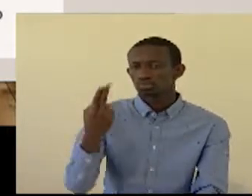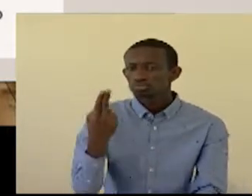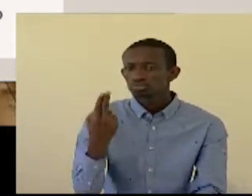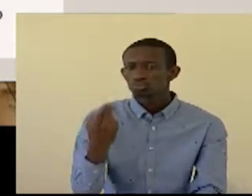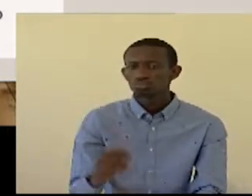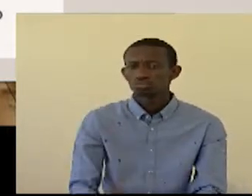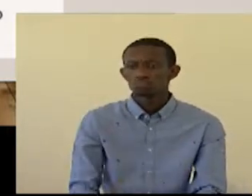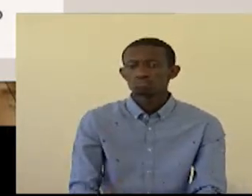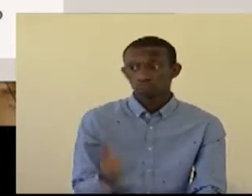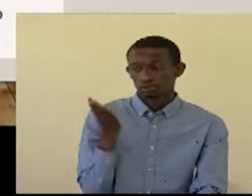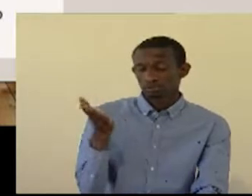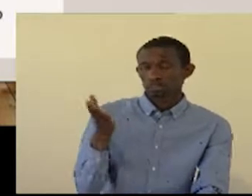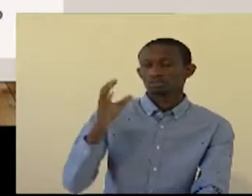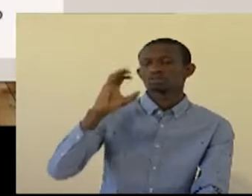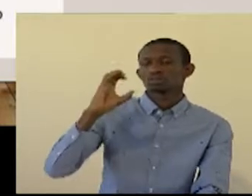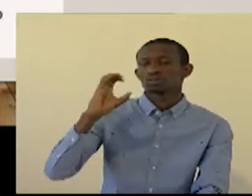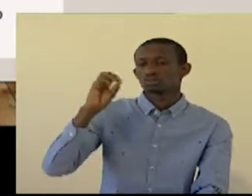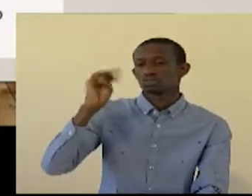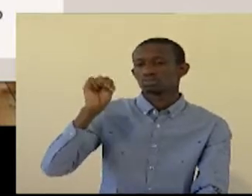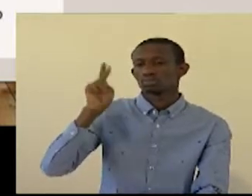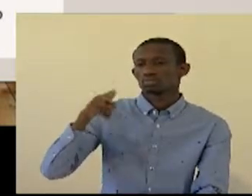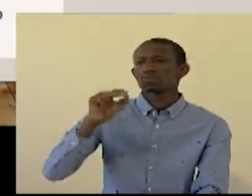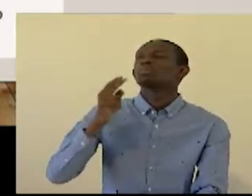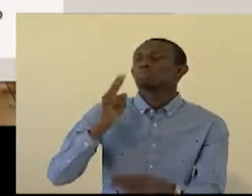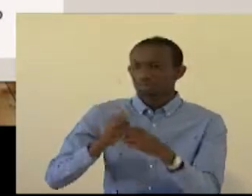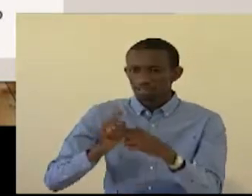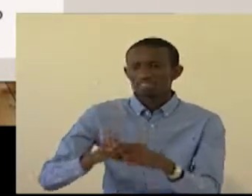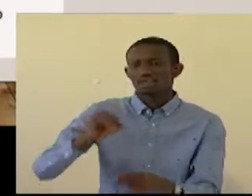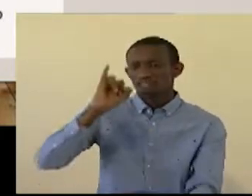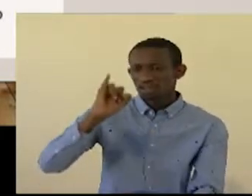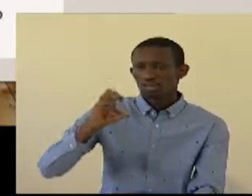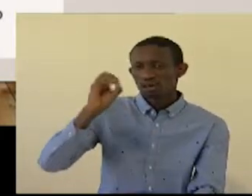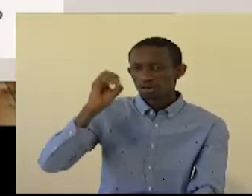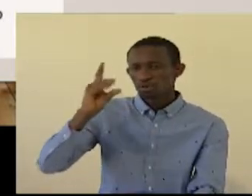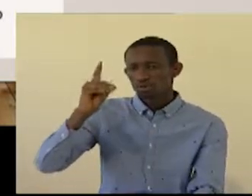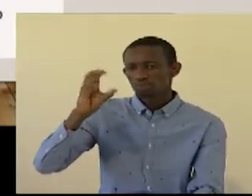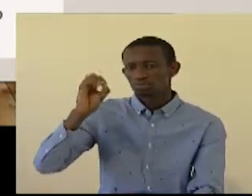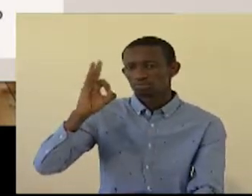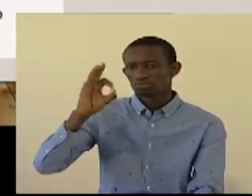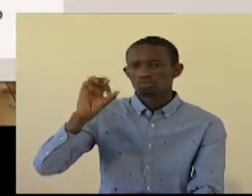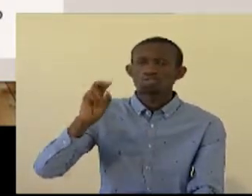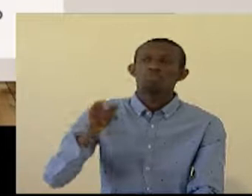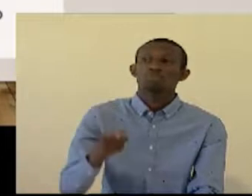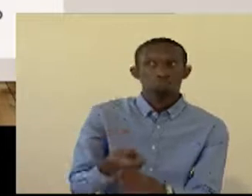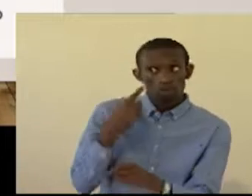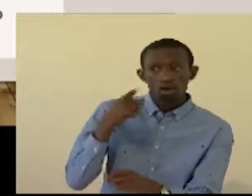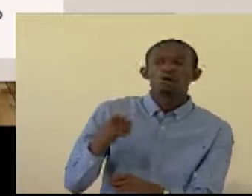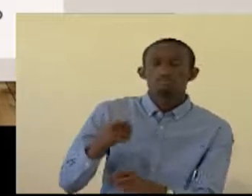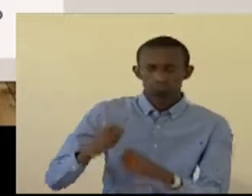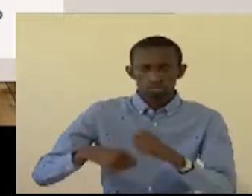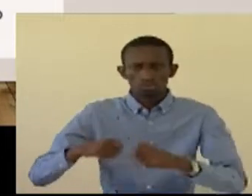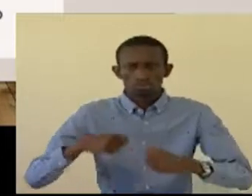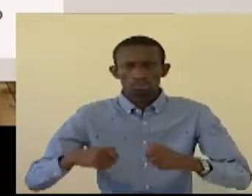CHI3. This is the compound we call iodoform. And from there, we call the reaction